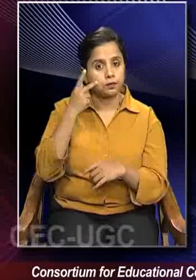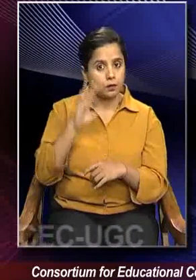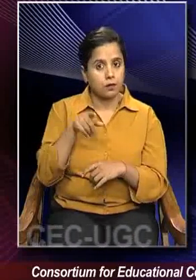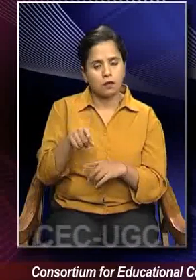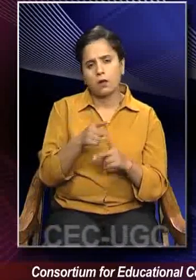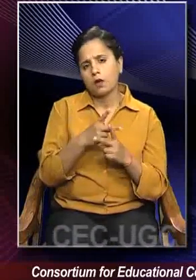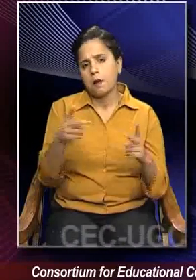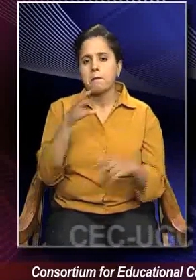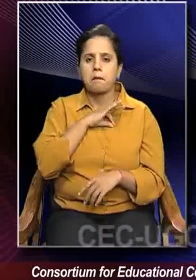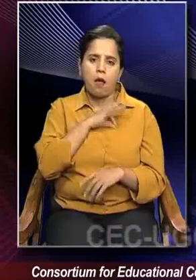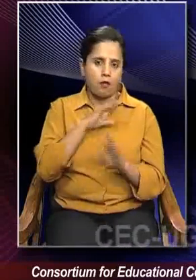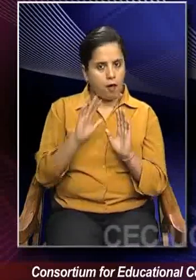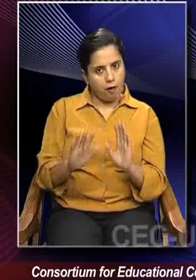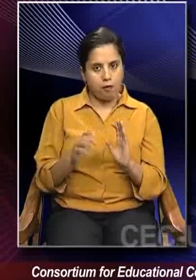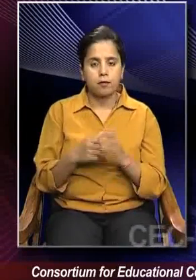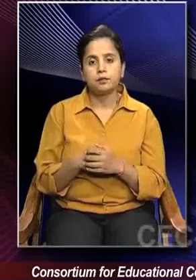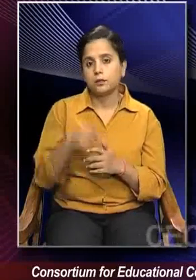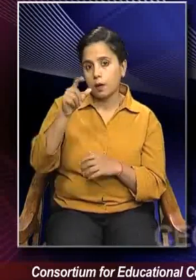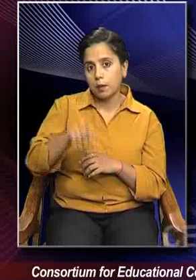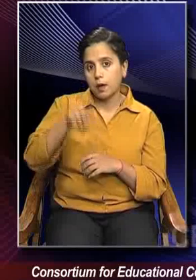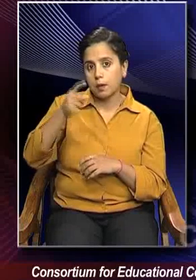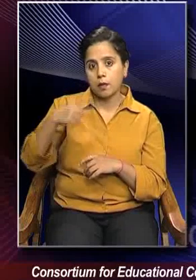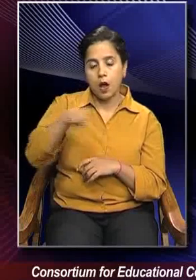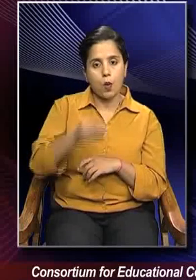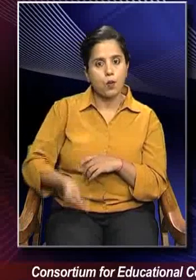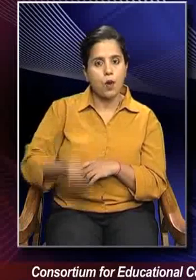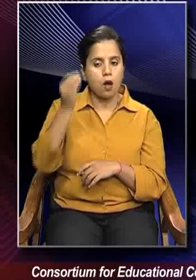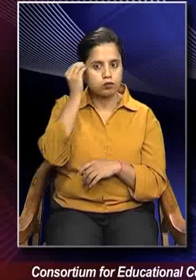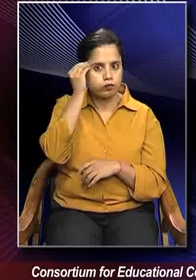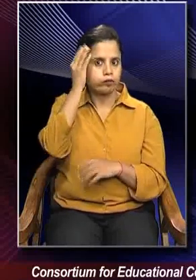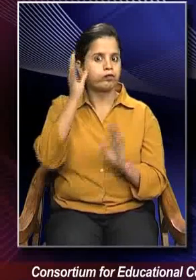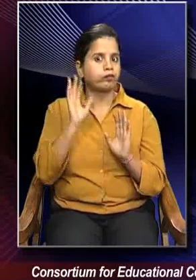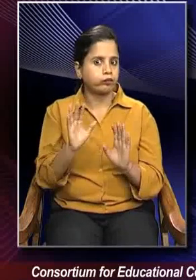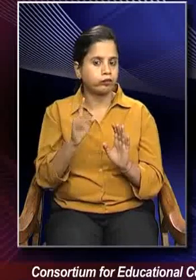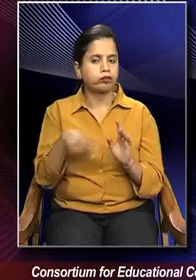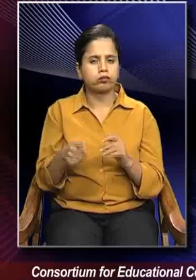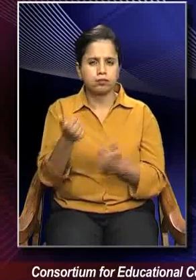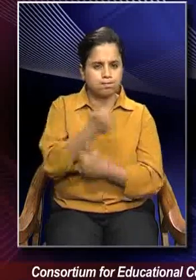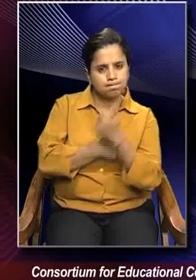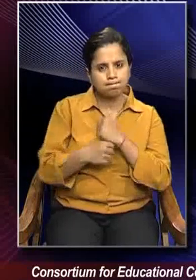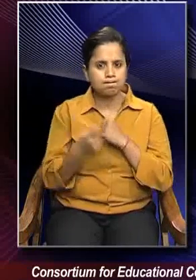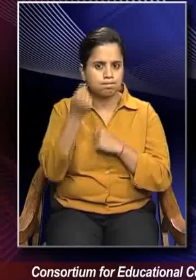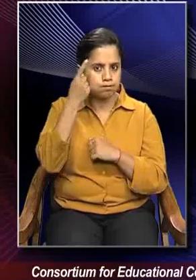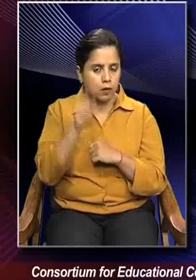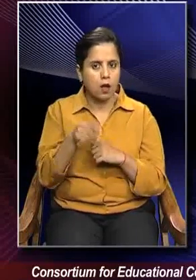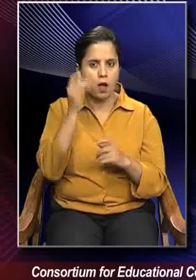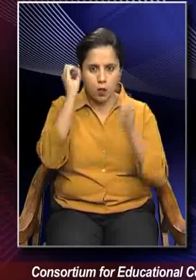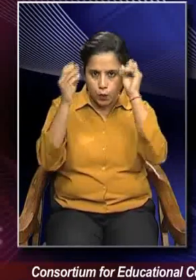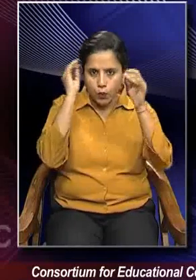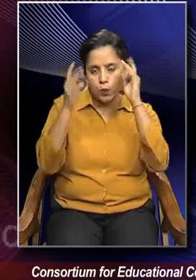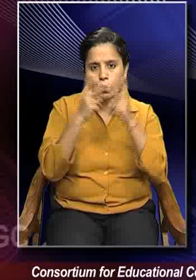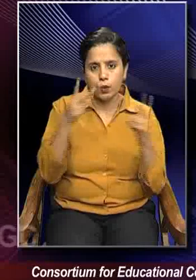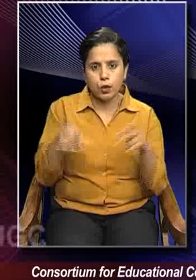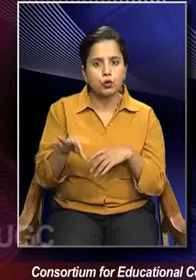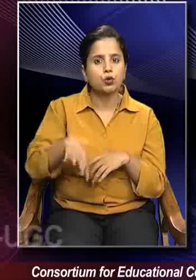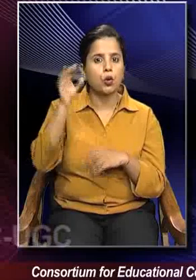several benefits. People become more wiser, competent, creative. The